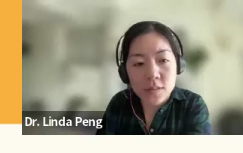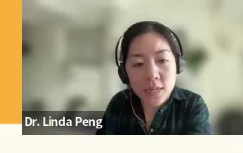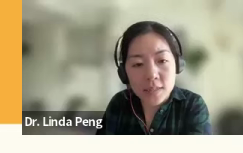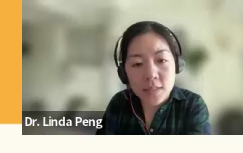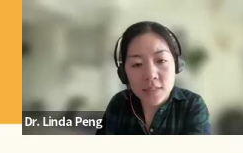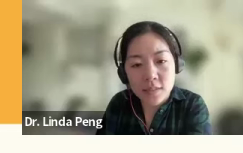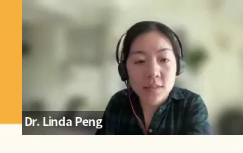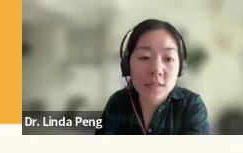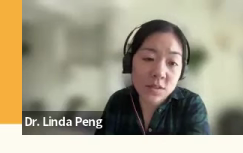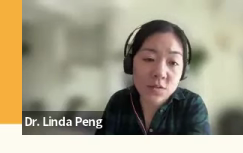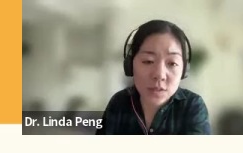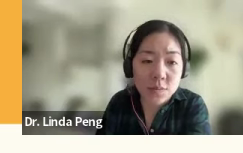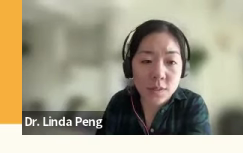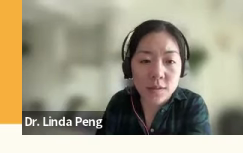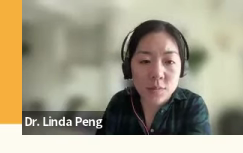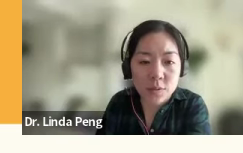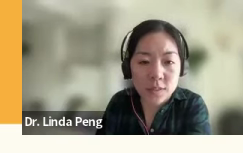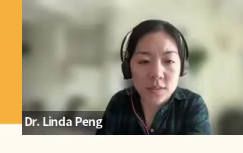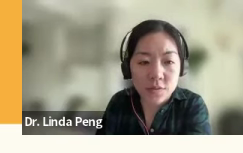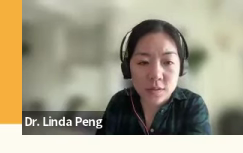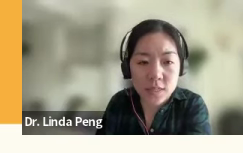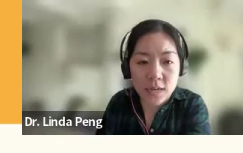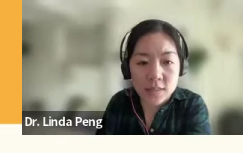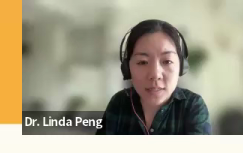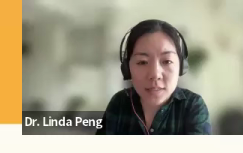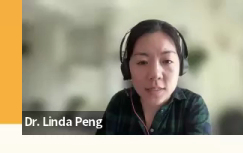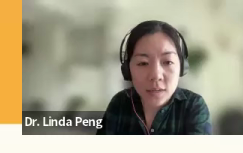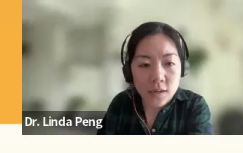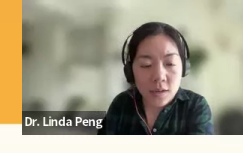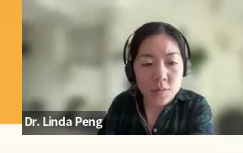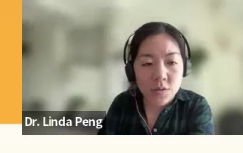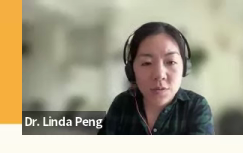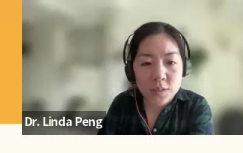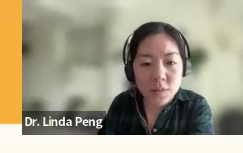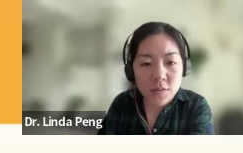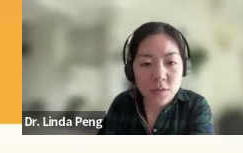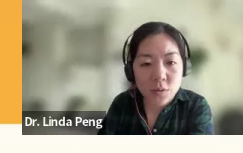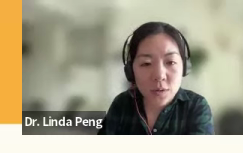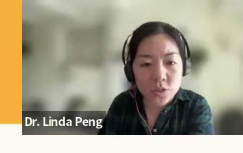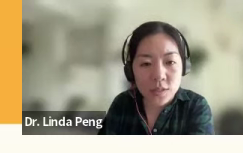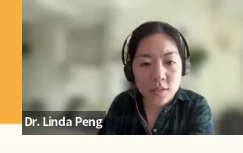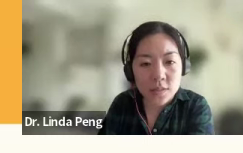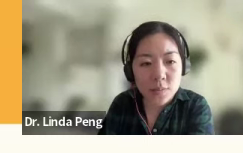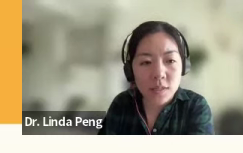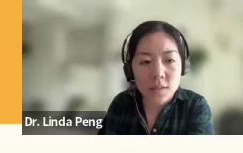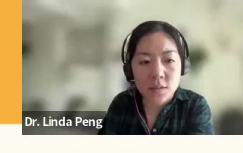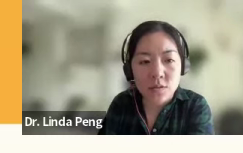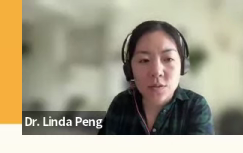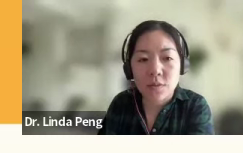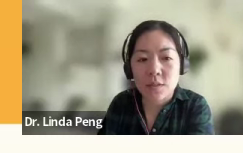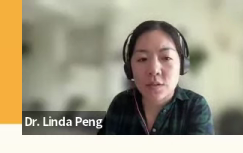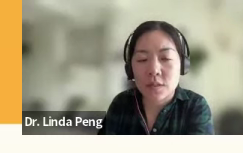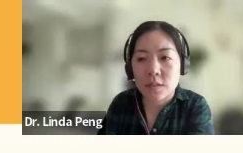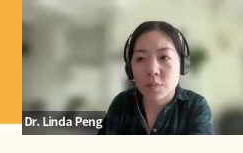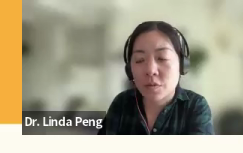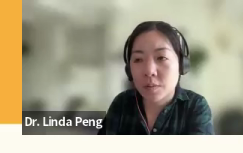very difficult to access and continues to be pretty difficult to access. So the first part of the question, speaking to the